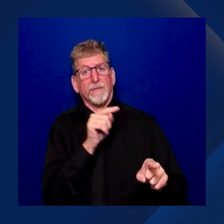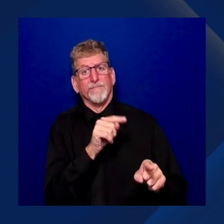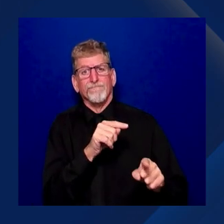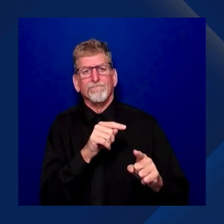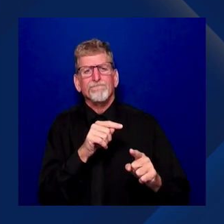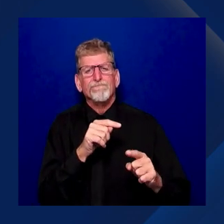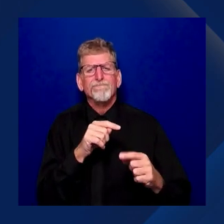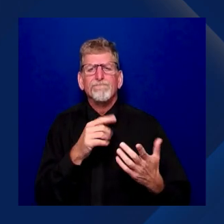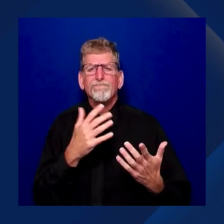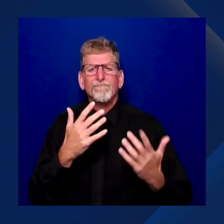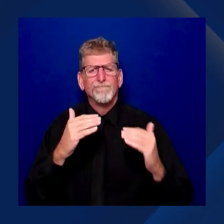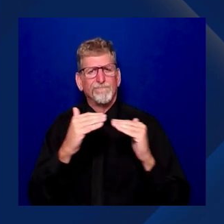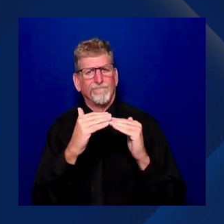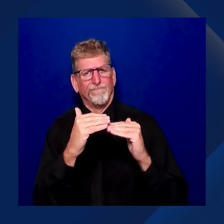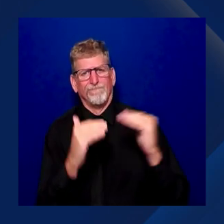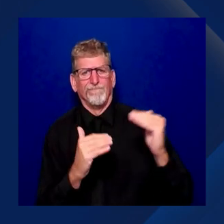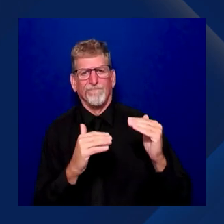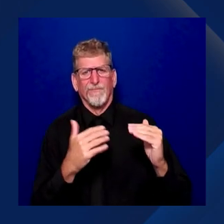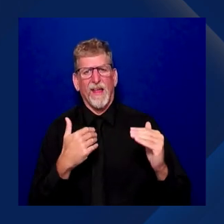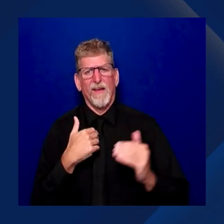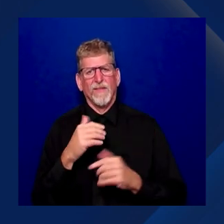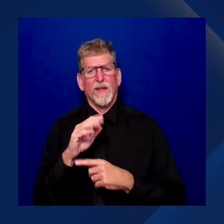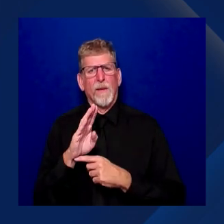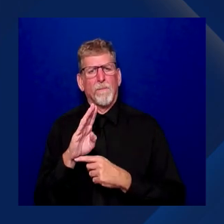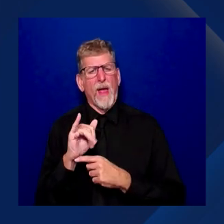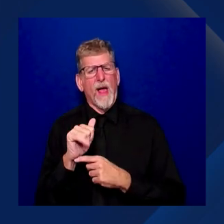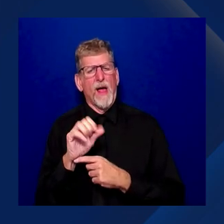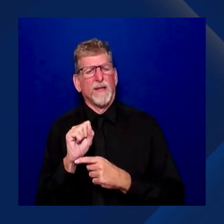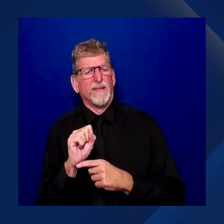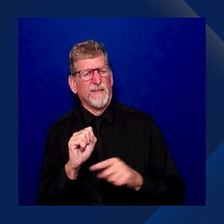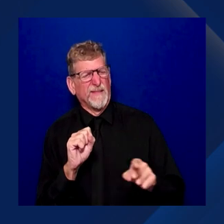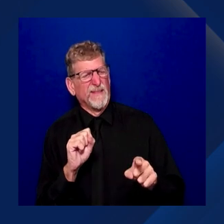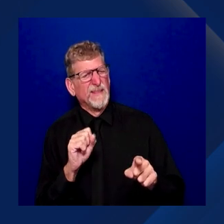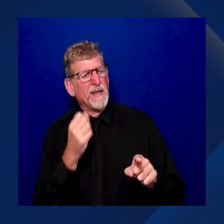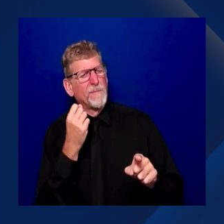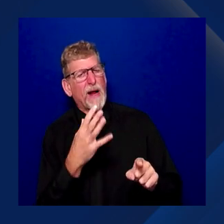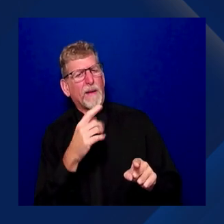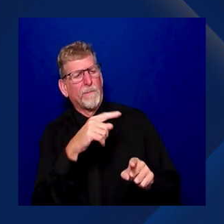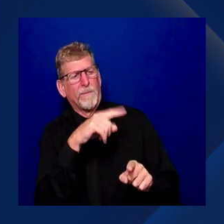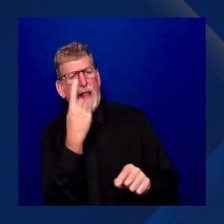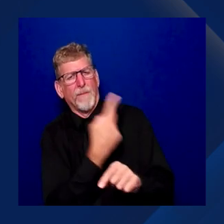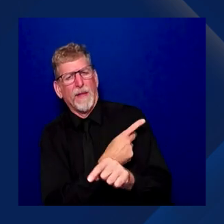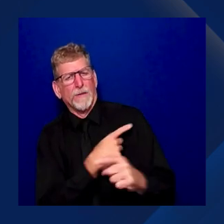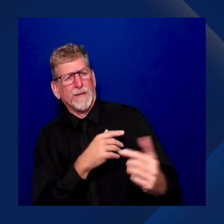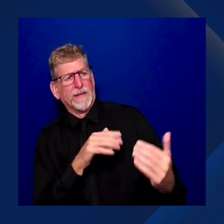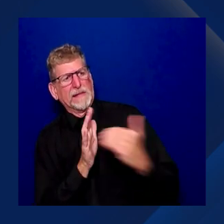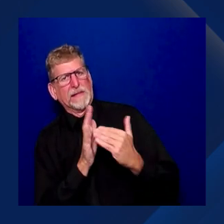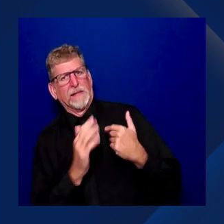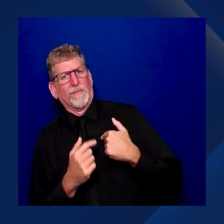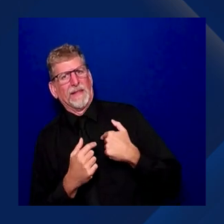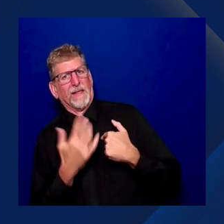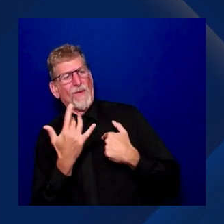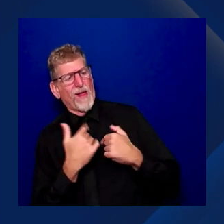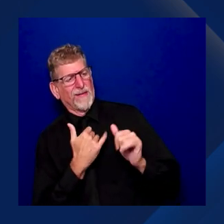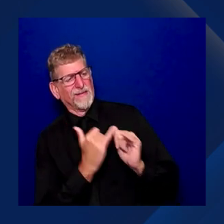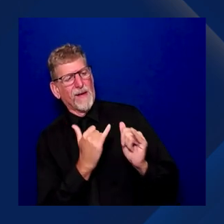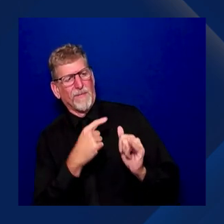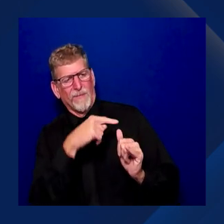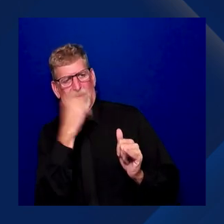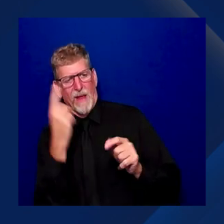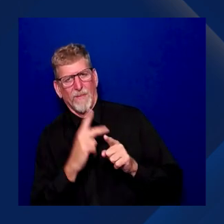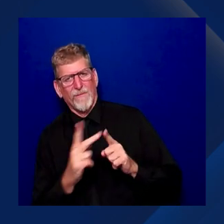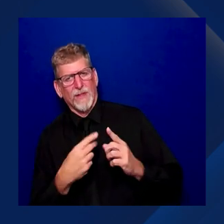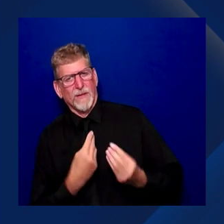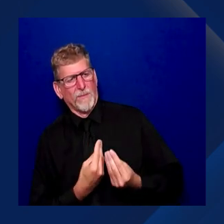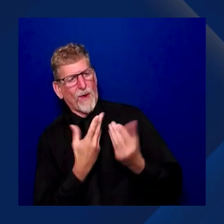that reason that a lot of Black patients seek me out as a Black provider. They know that we have shared cultural